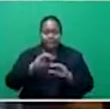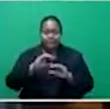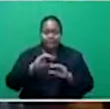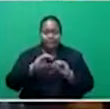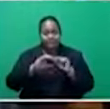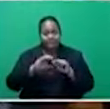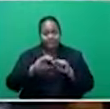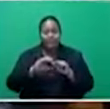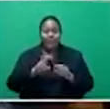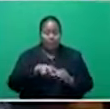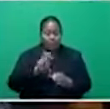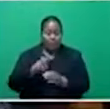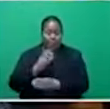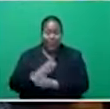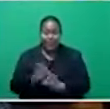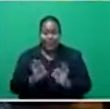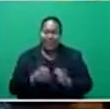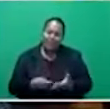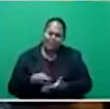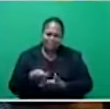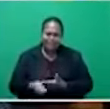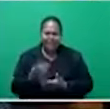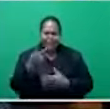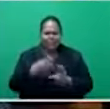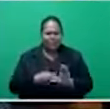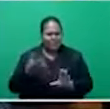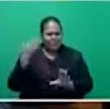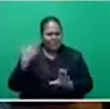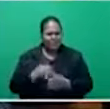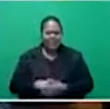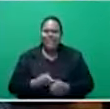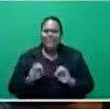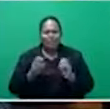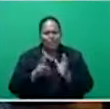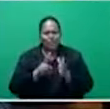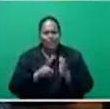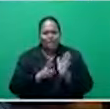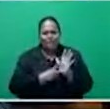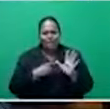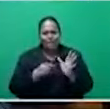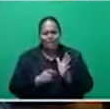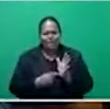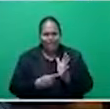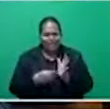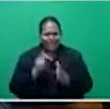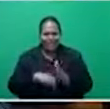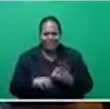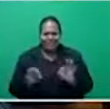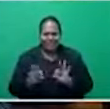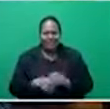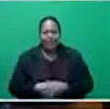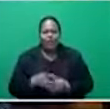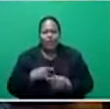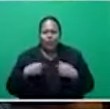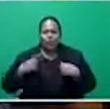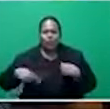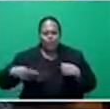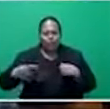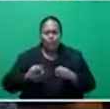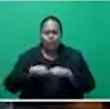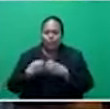unemployment payment and financial relief in the past 2 years, on top of the zero VAT, Mr. Speaker, sir. Mr. Speaker, sir, we are continuing with our social welfare